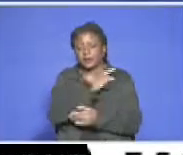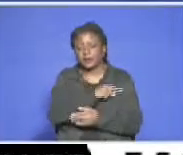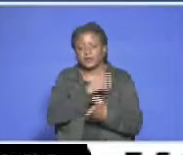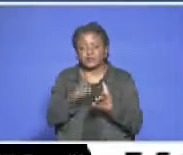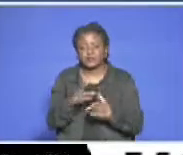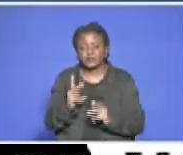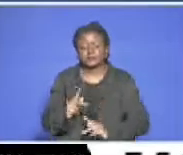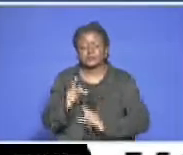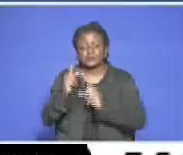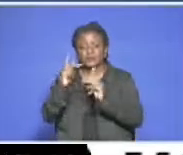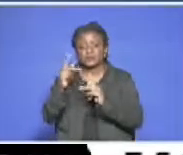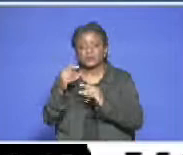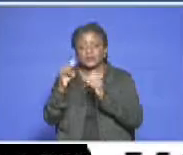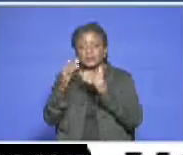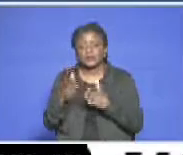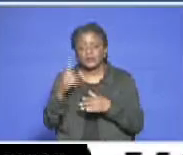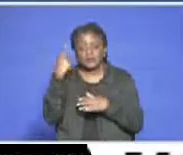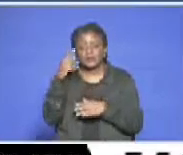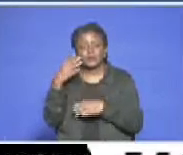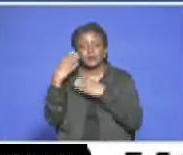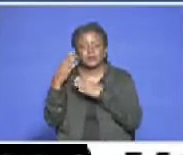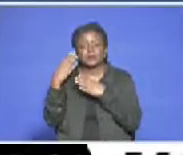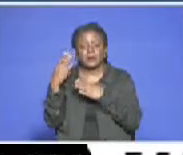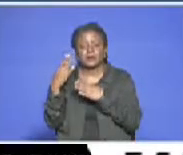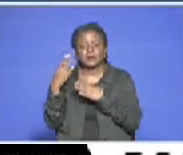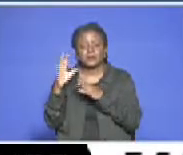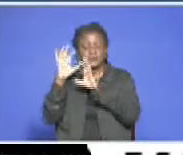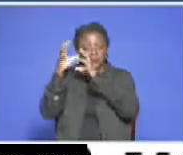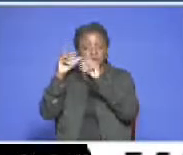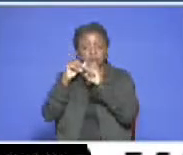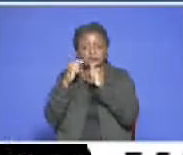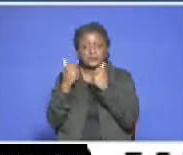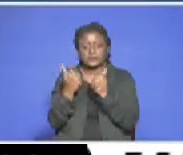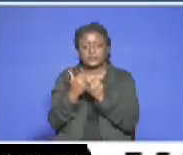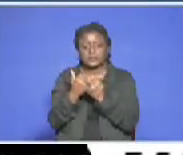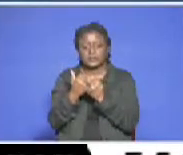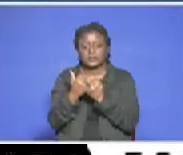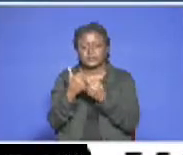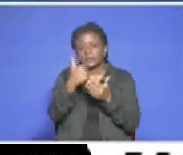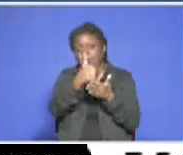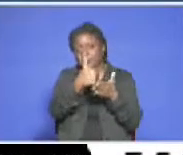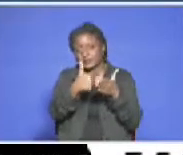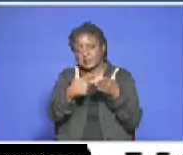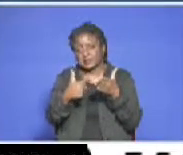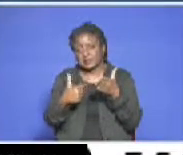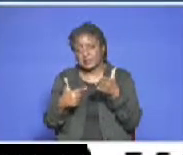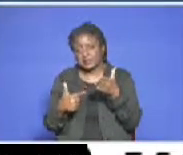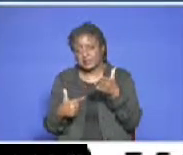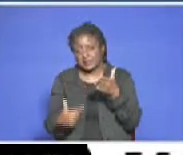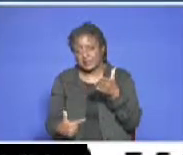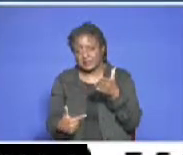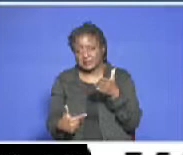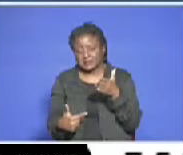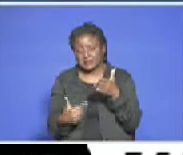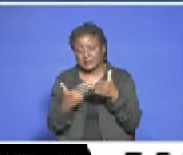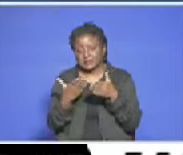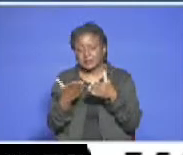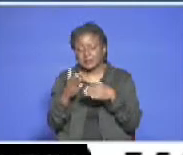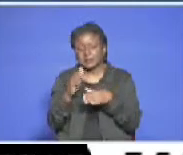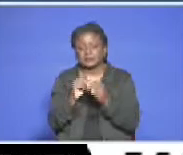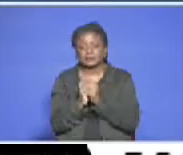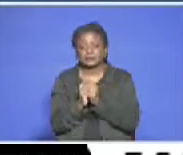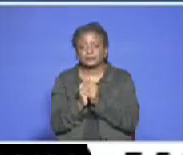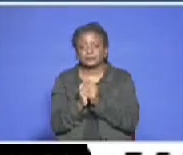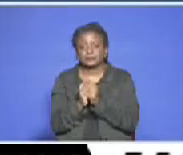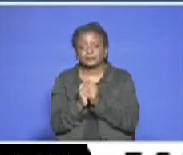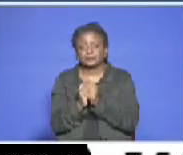Basketball Federation are Nathan Bain, Dominic Bridgewater, Ronnie Gadu, Michael Carey, Elijah Clark, Shaquille